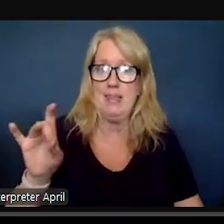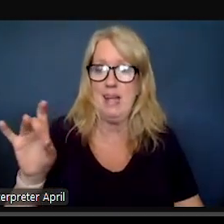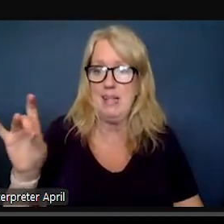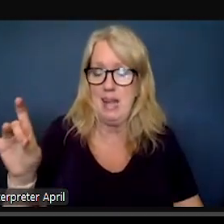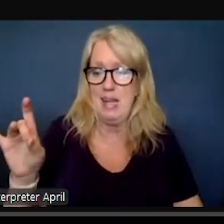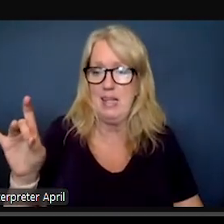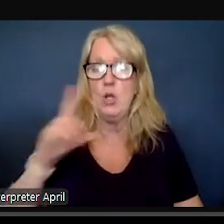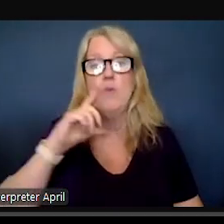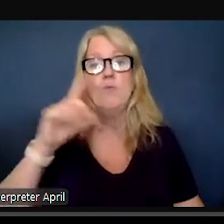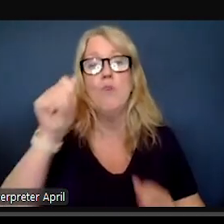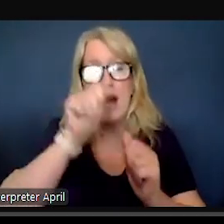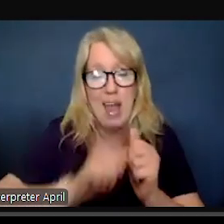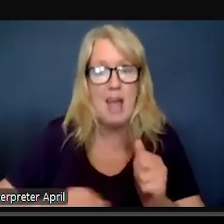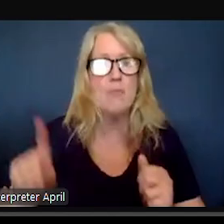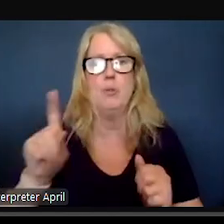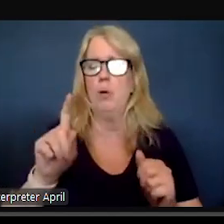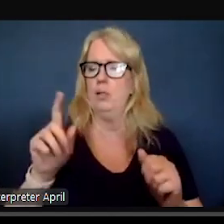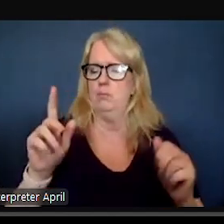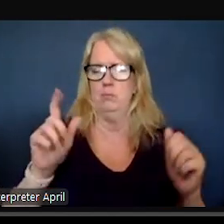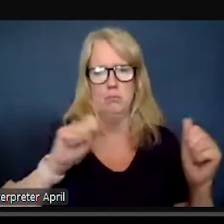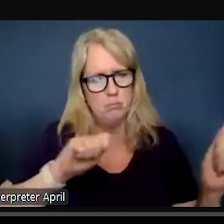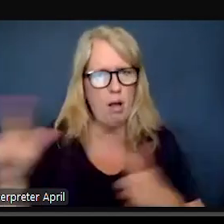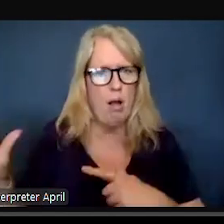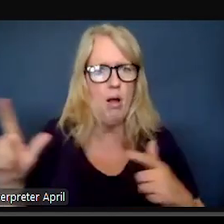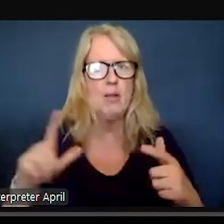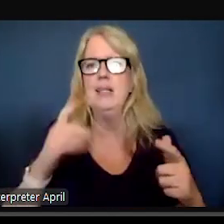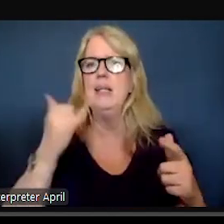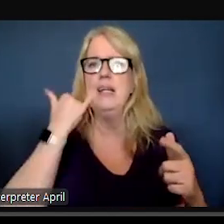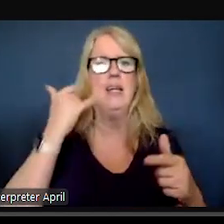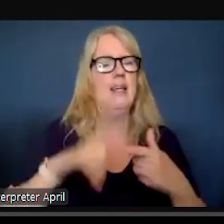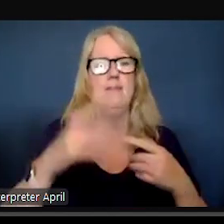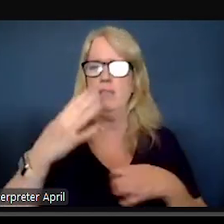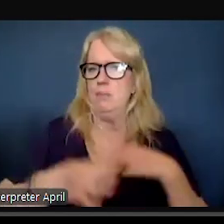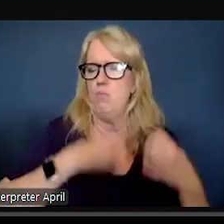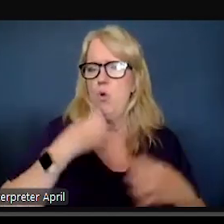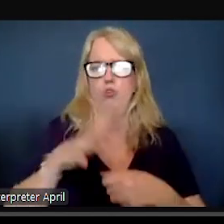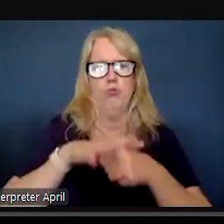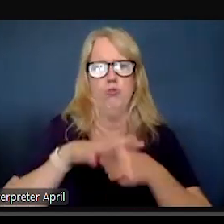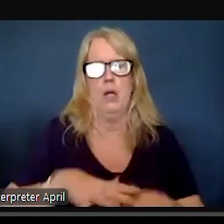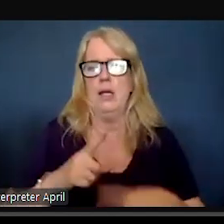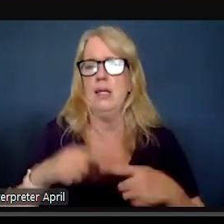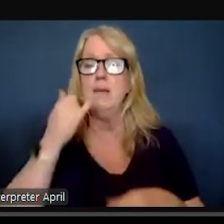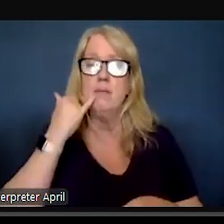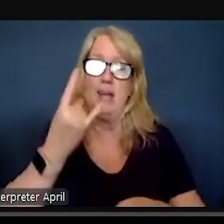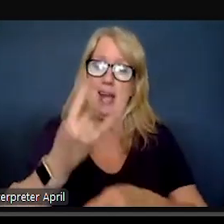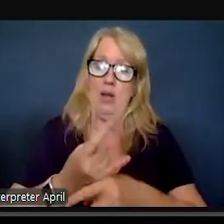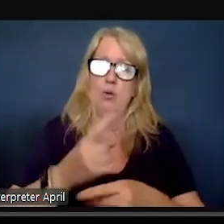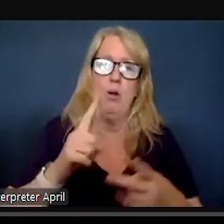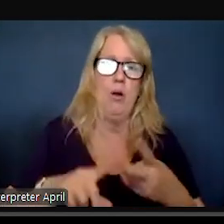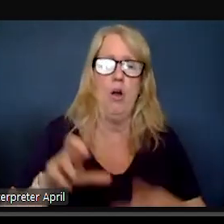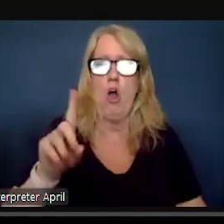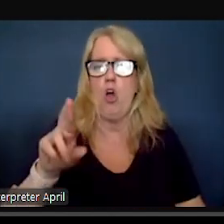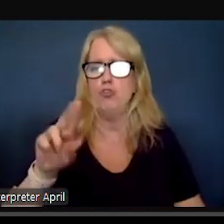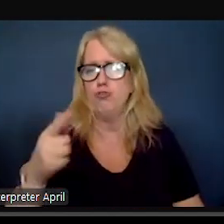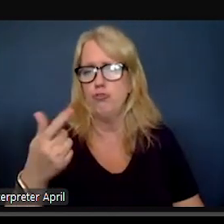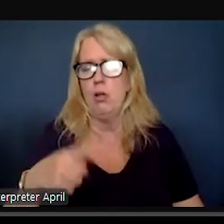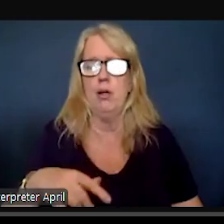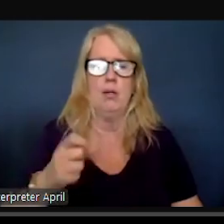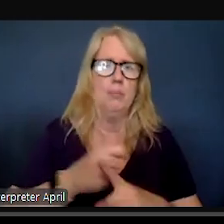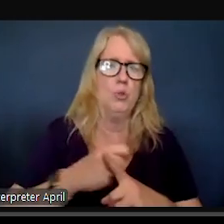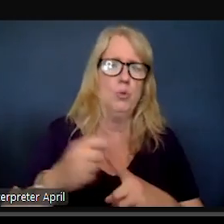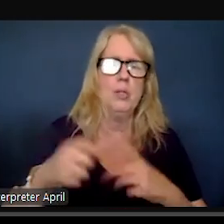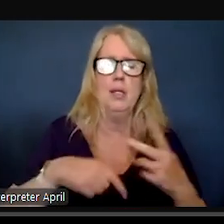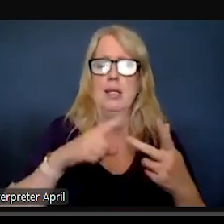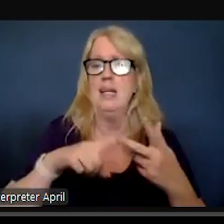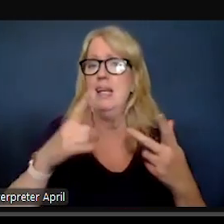there for everyone, whether you're in emotional distress, if you have alcohol or drug use problems, or